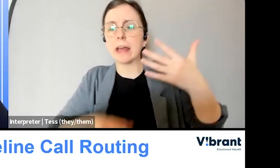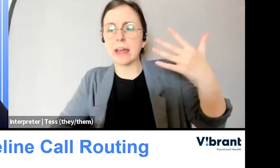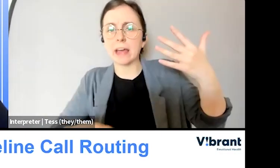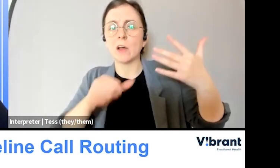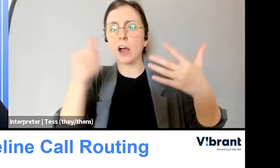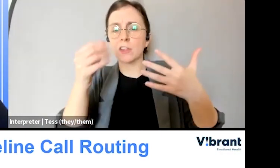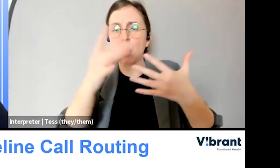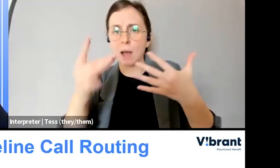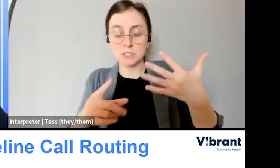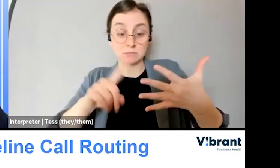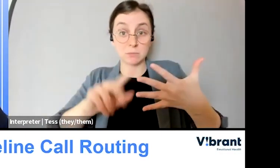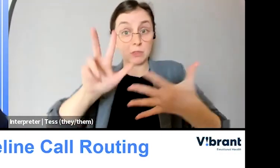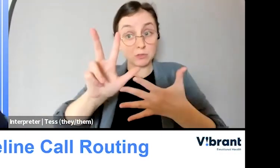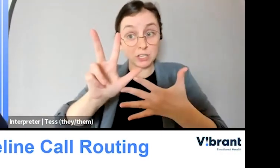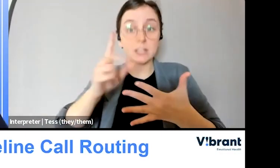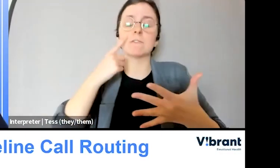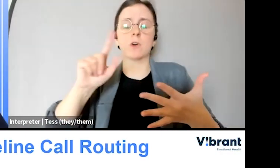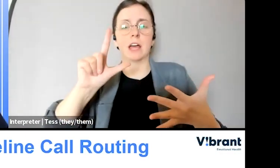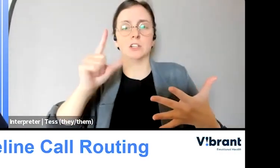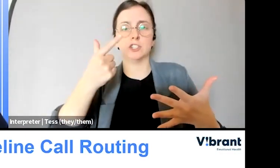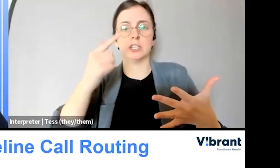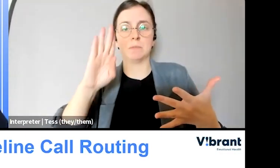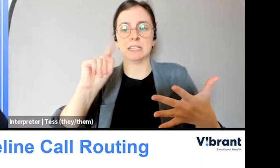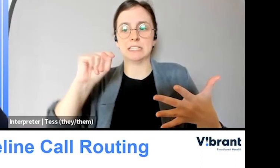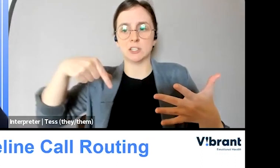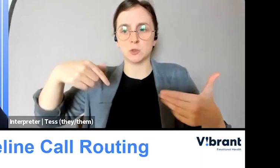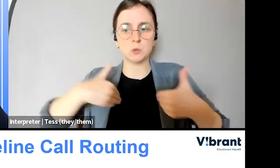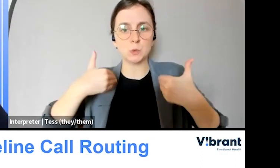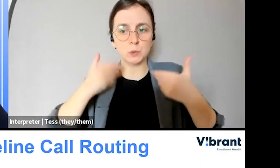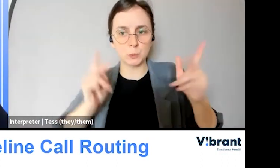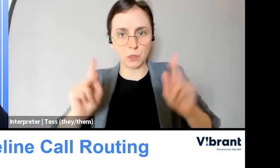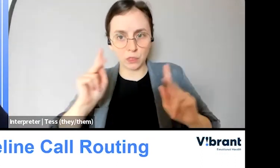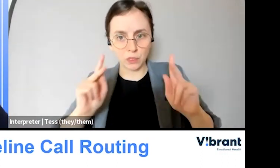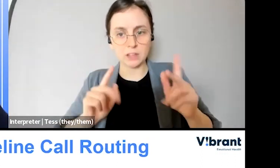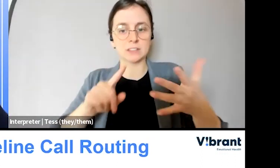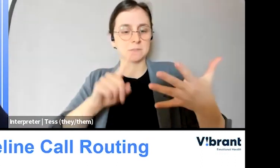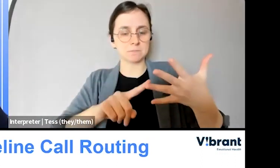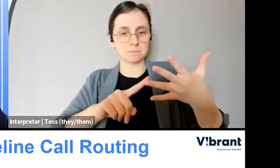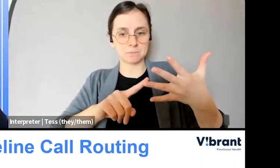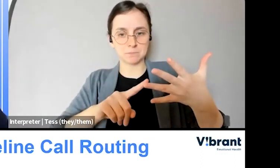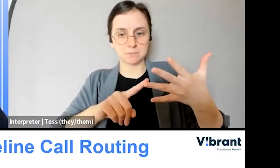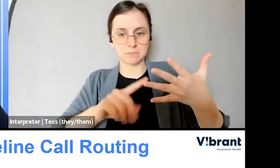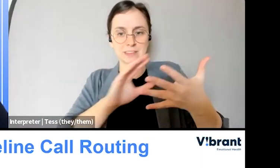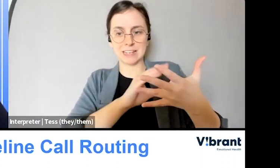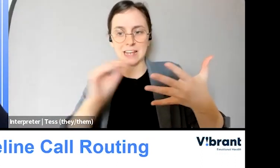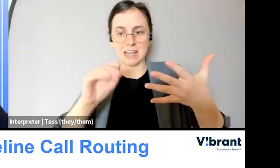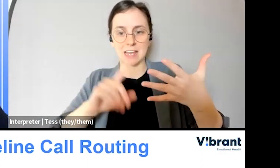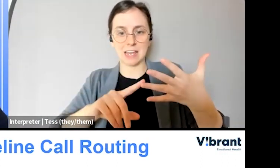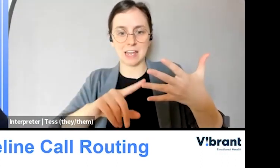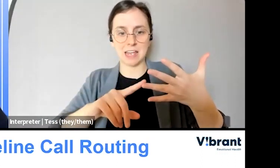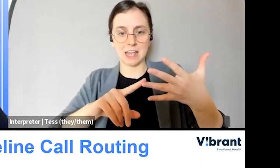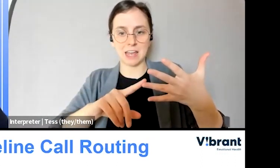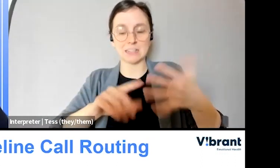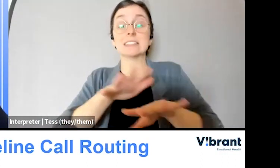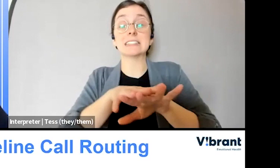for LGBTQ youth, and as well as a Native and Strong line for Washington State. So